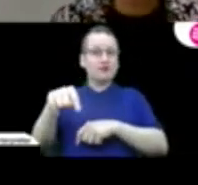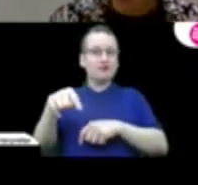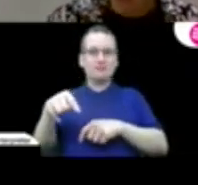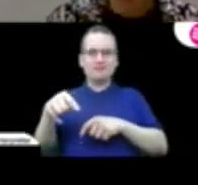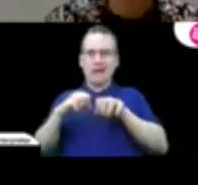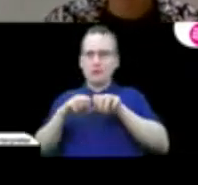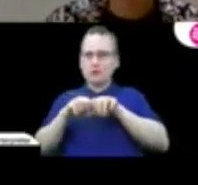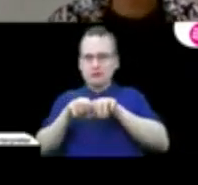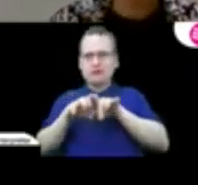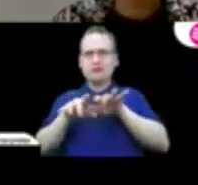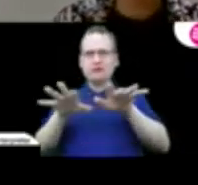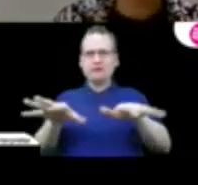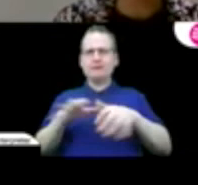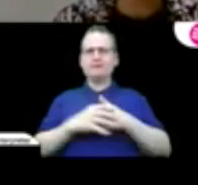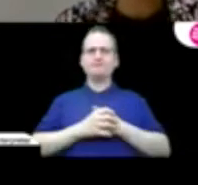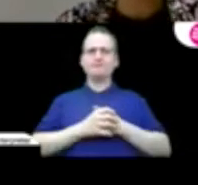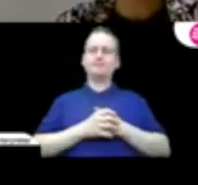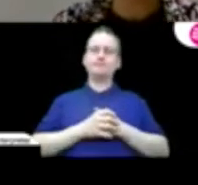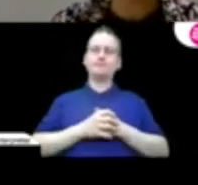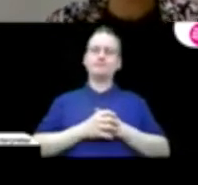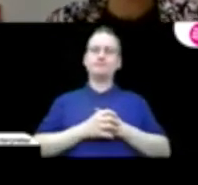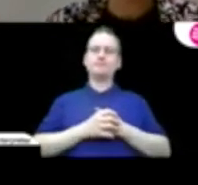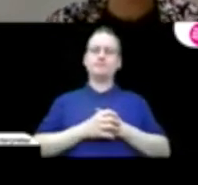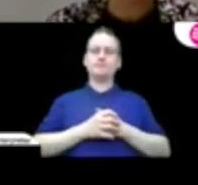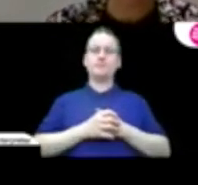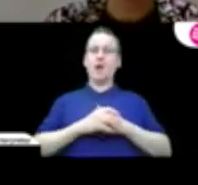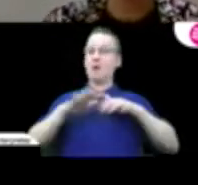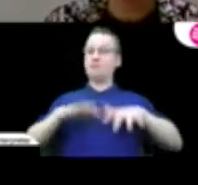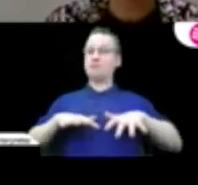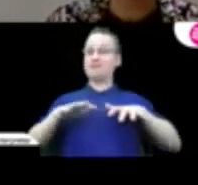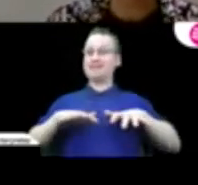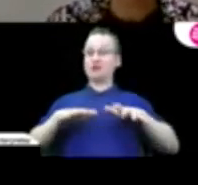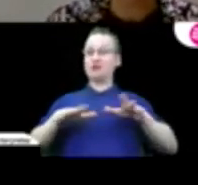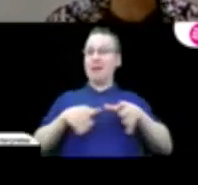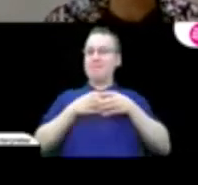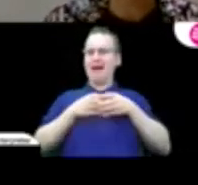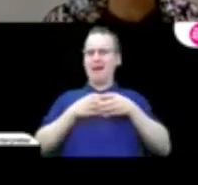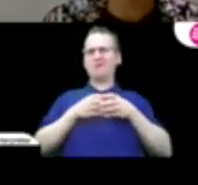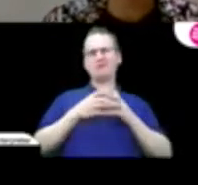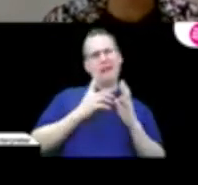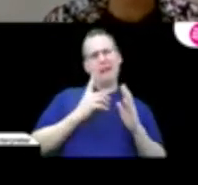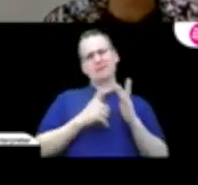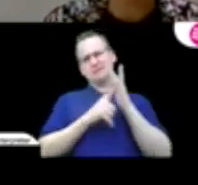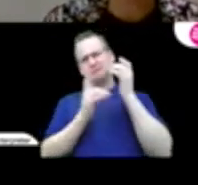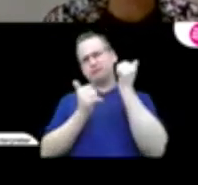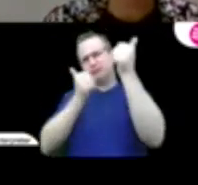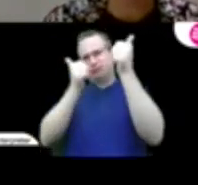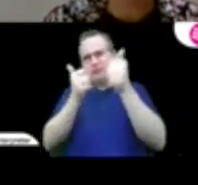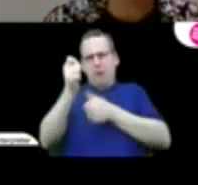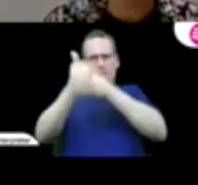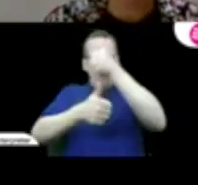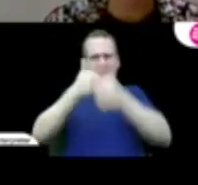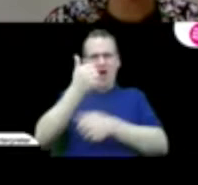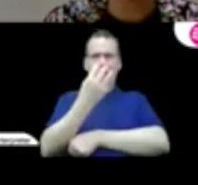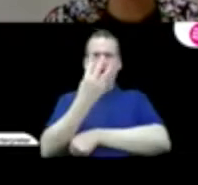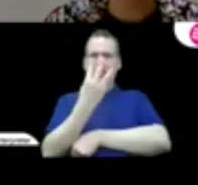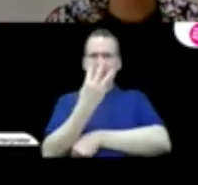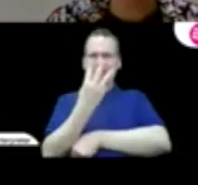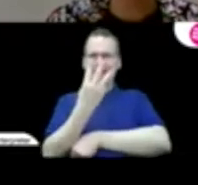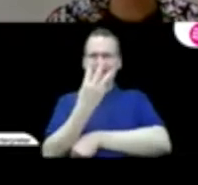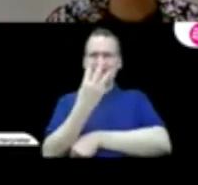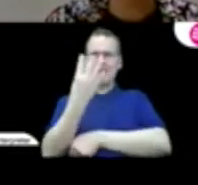So at the end of the 1800s, the British Empire was at its height. It included 345